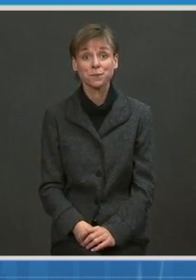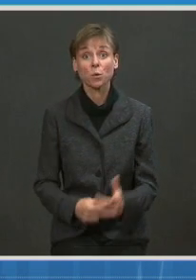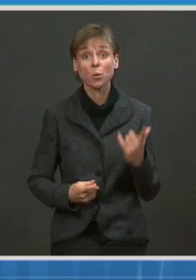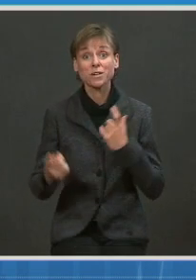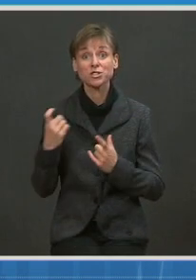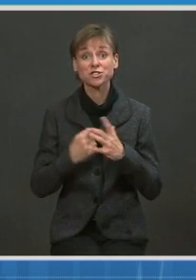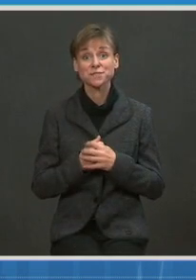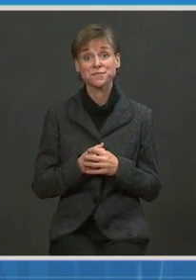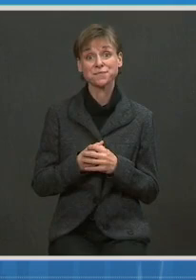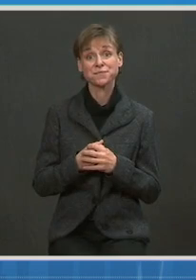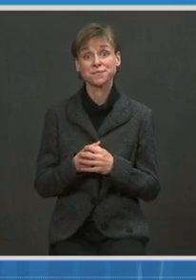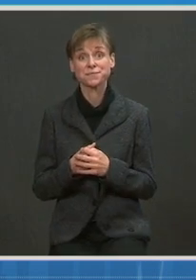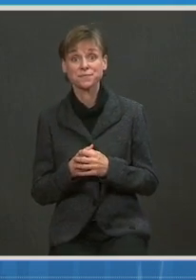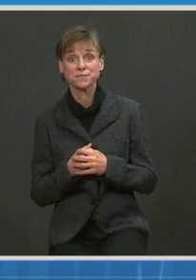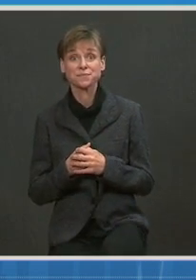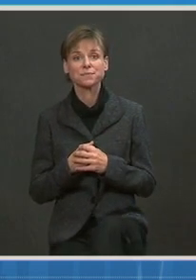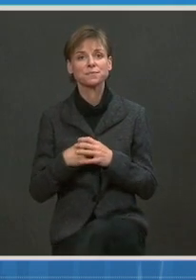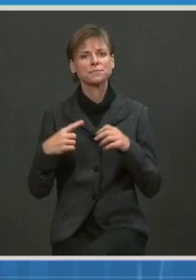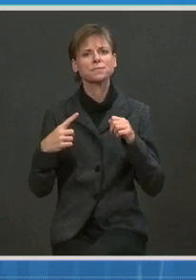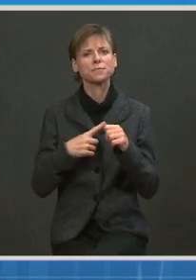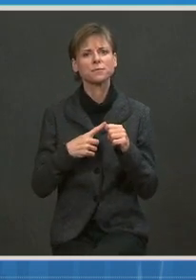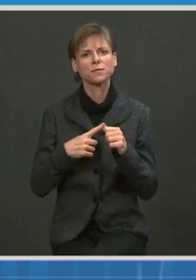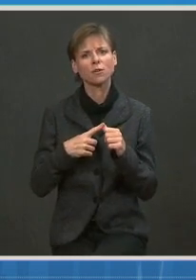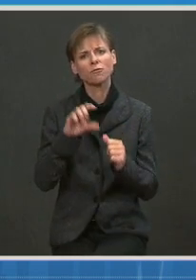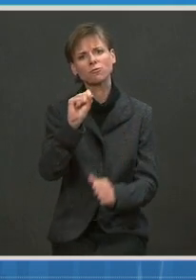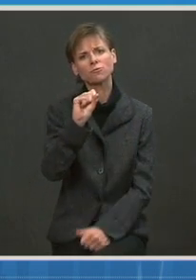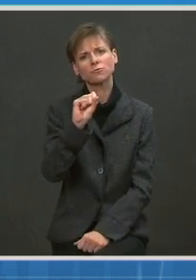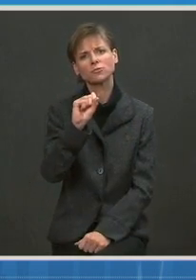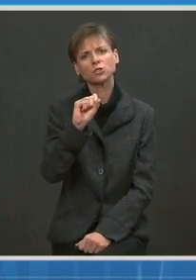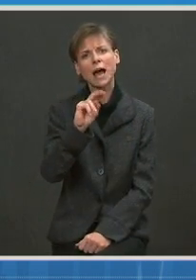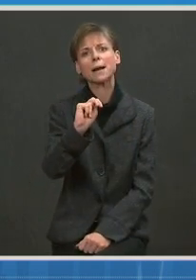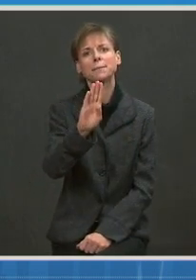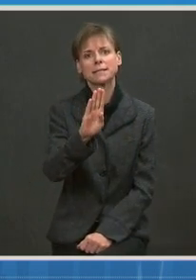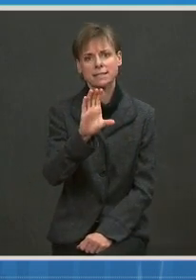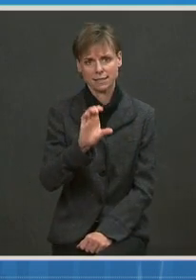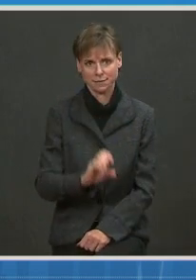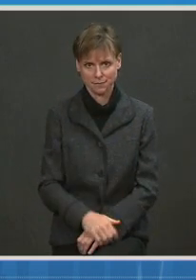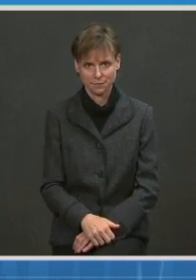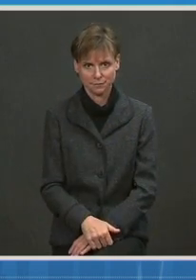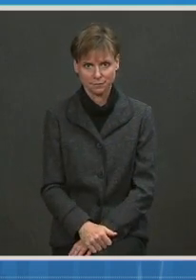All right, first question, we will go to Shannon Pettypiece with NBC.